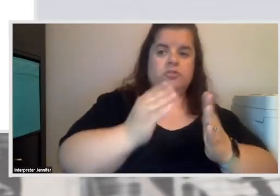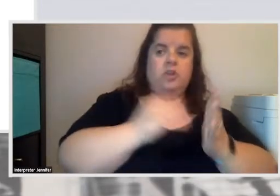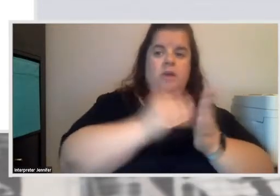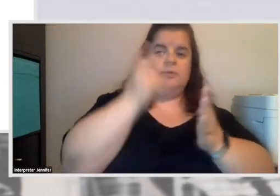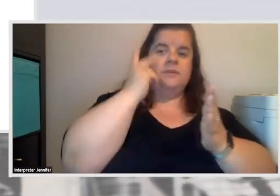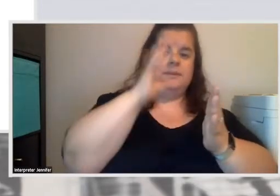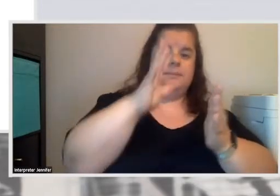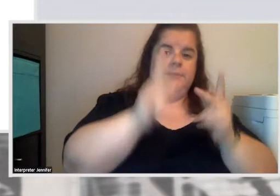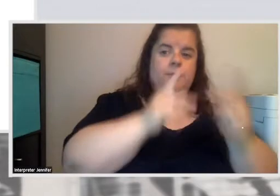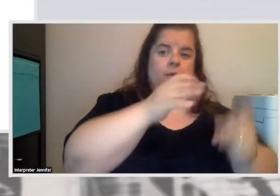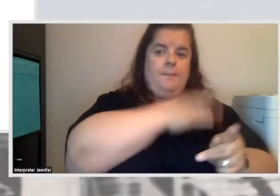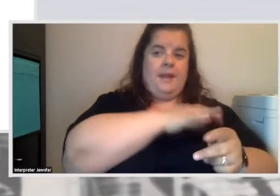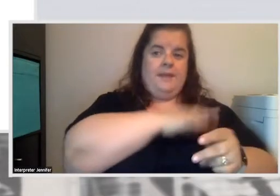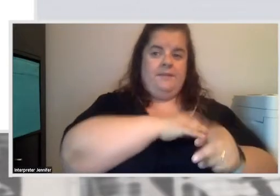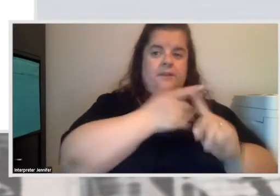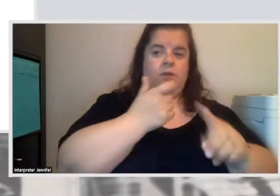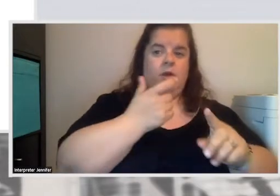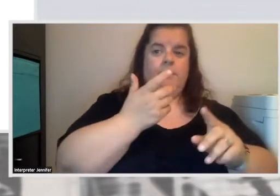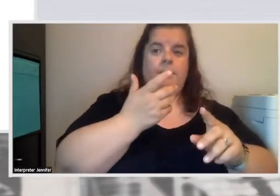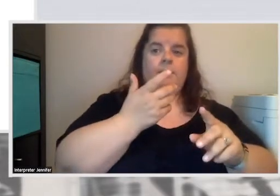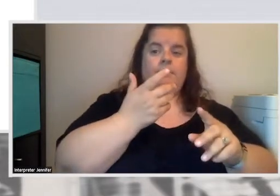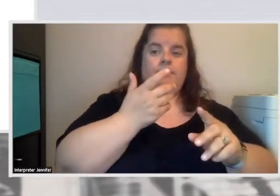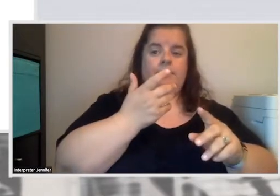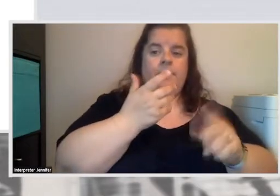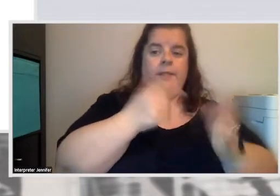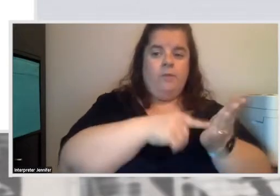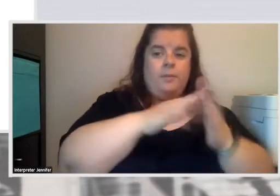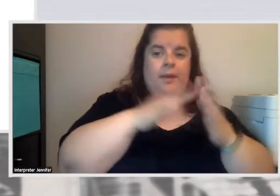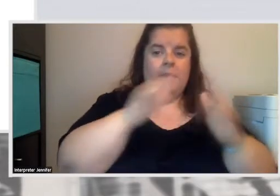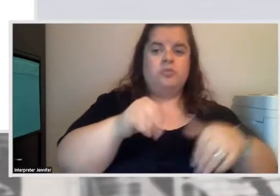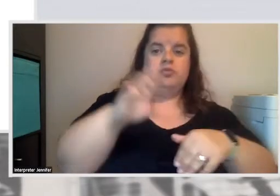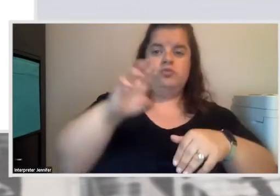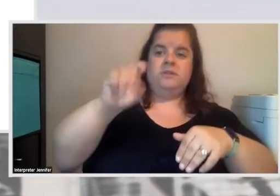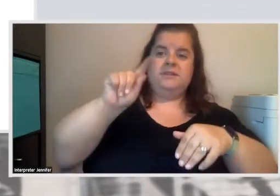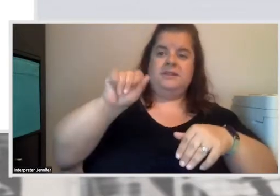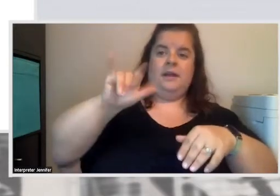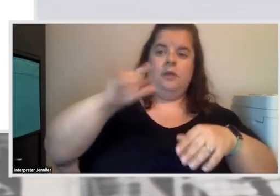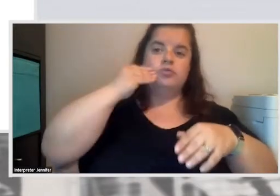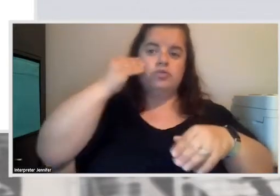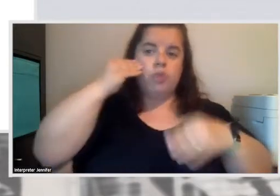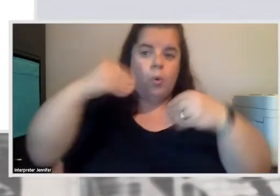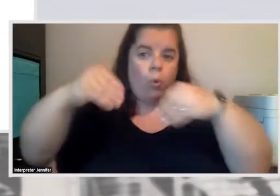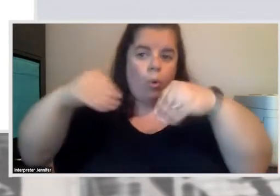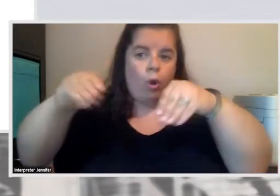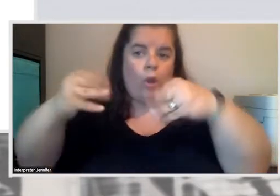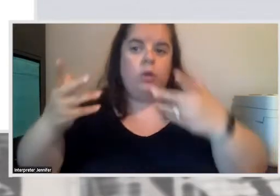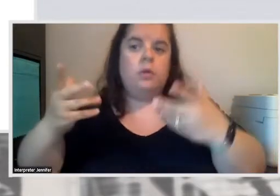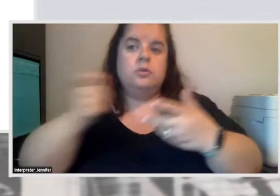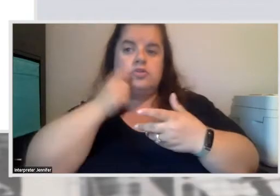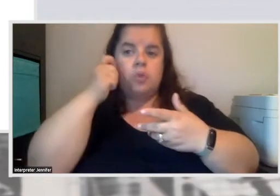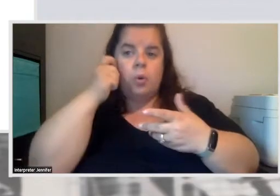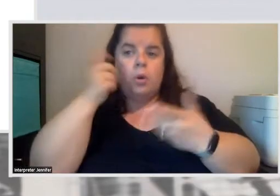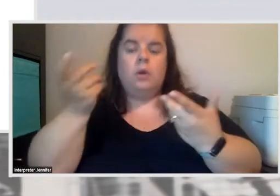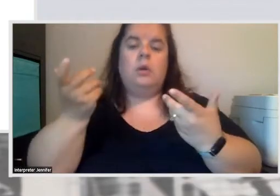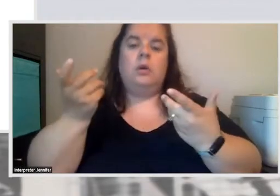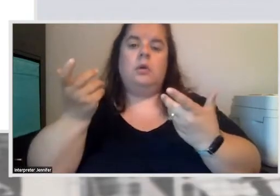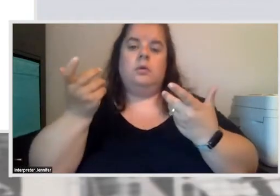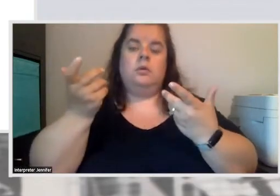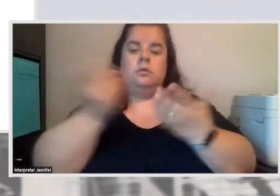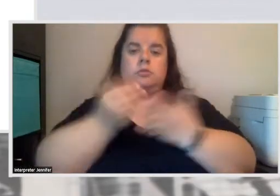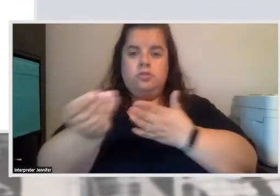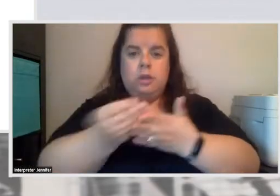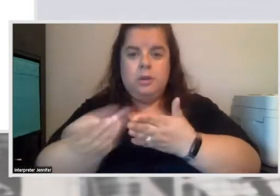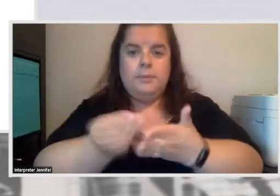housing initiatives, they might work in retail, healthcare support, office administration, and maybe even the transportation field.